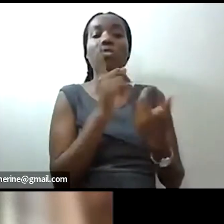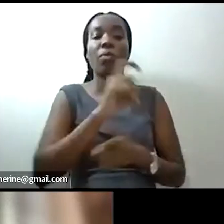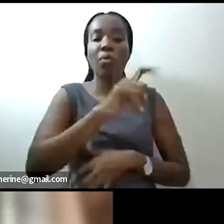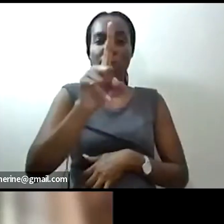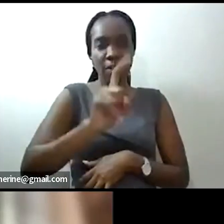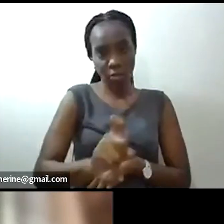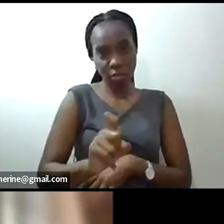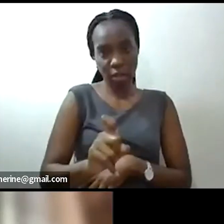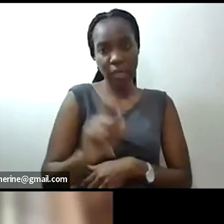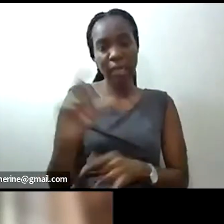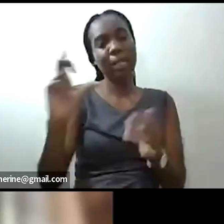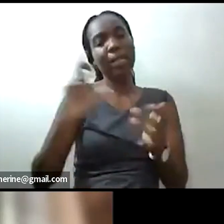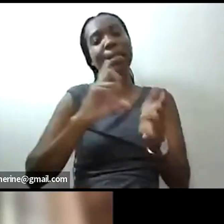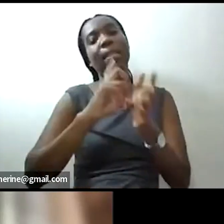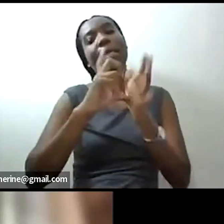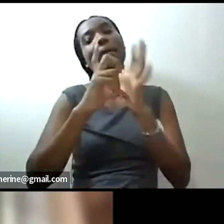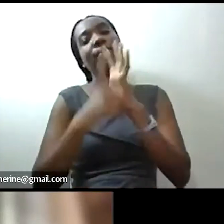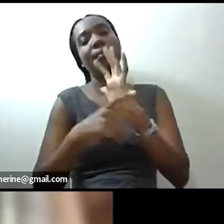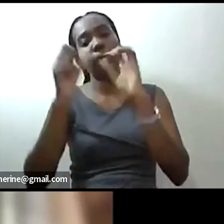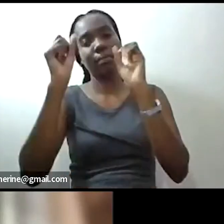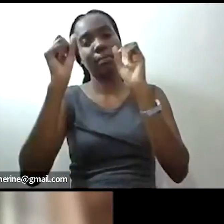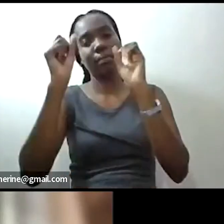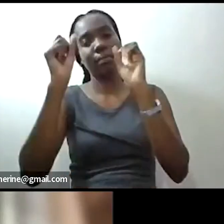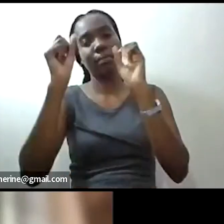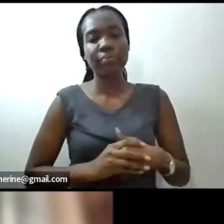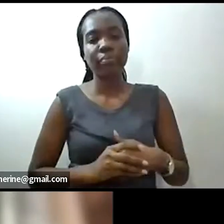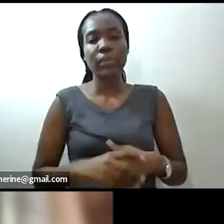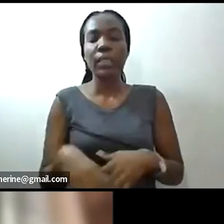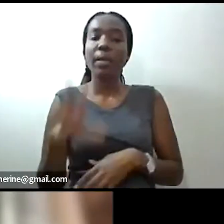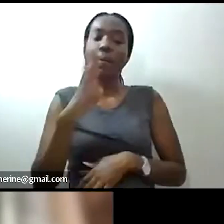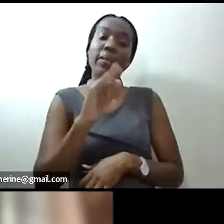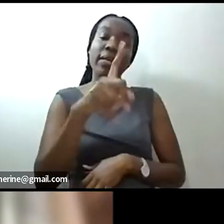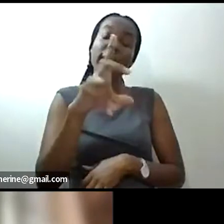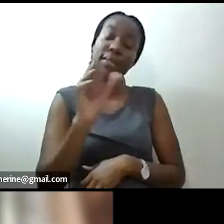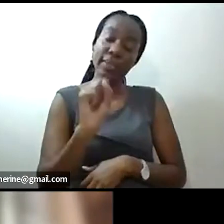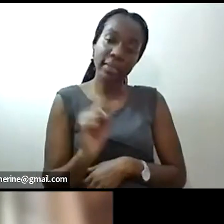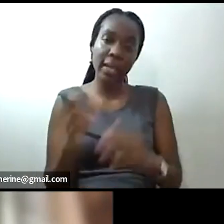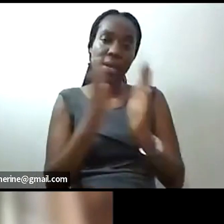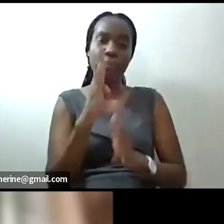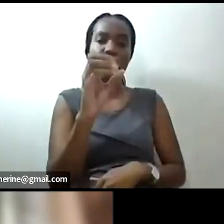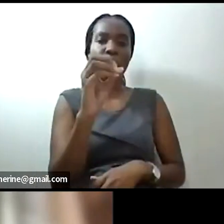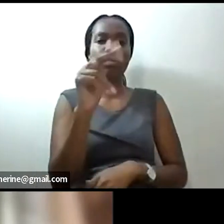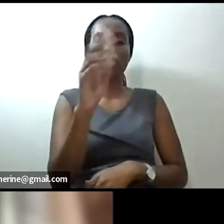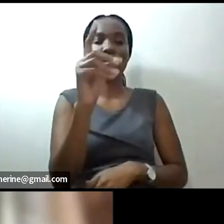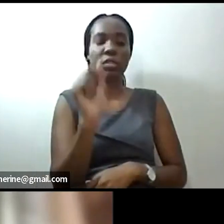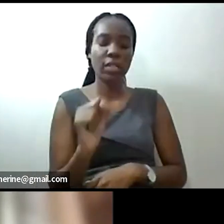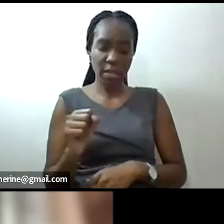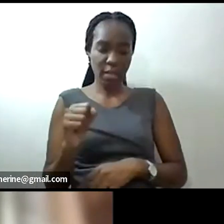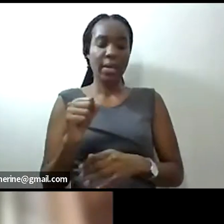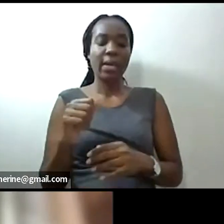later. Now, treasury bills and treasury bonds are part of what is called fixed income